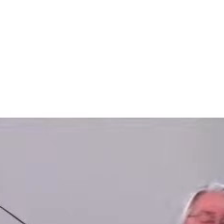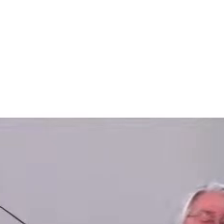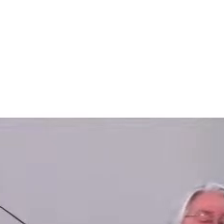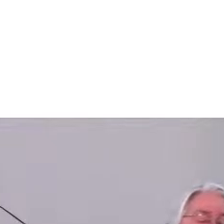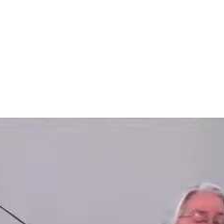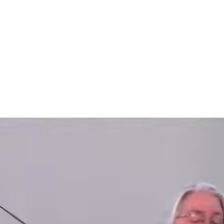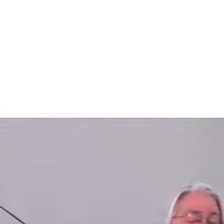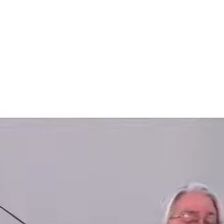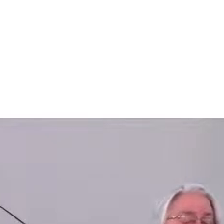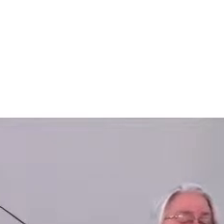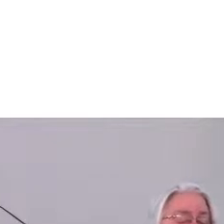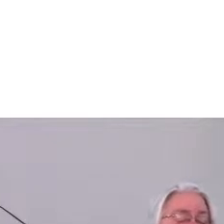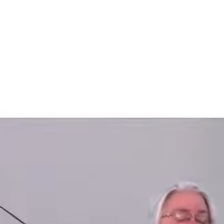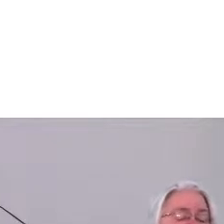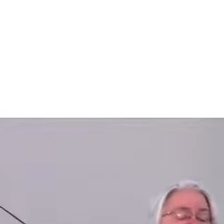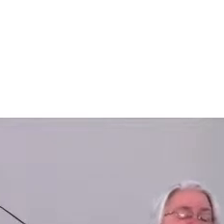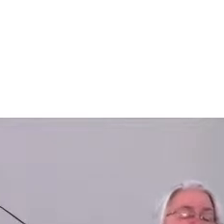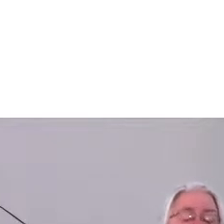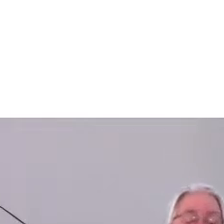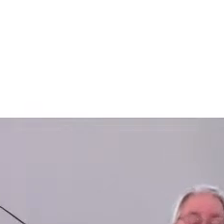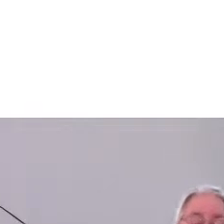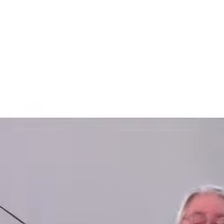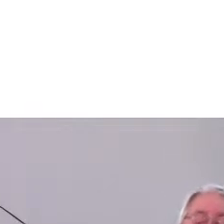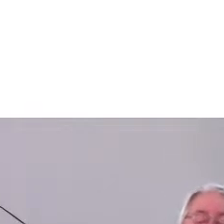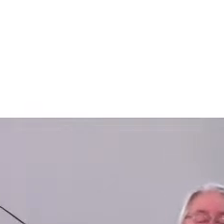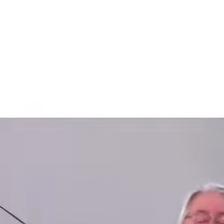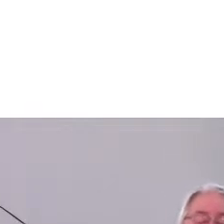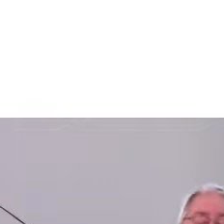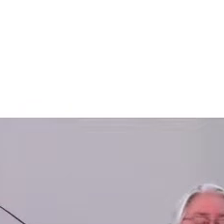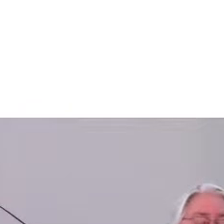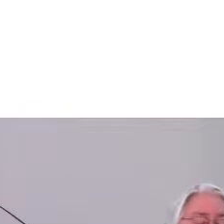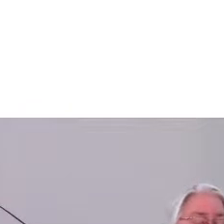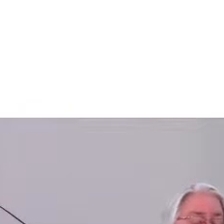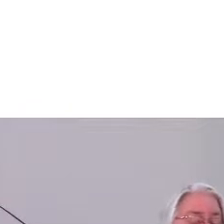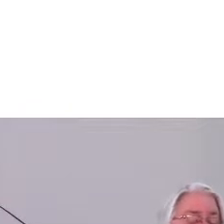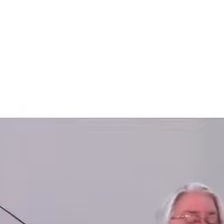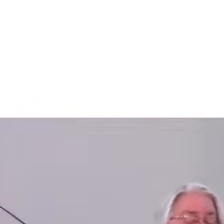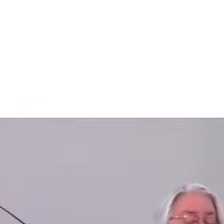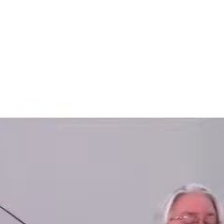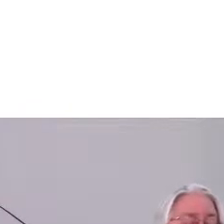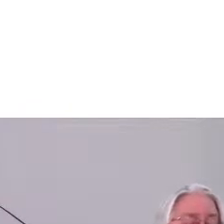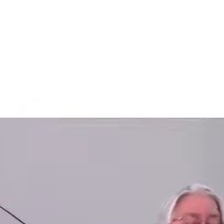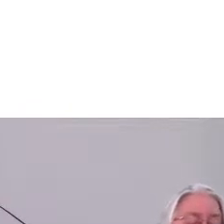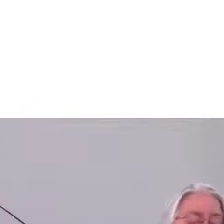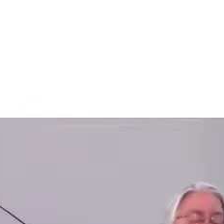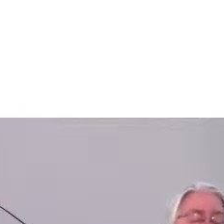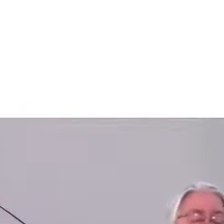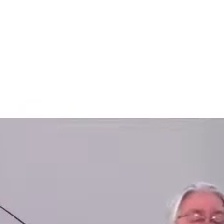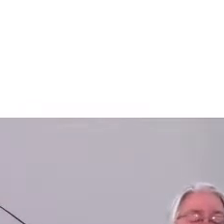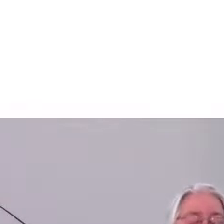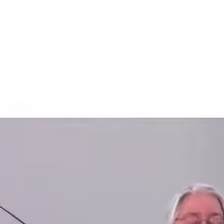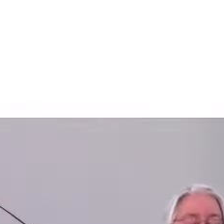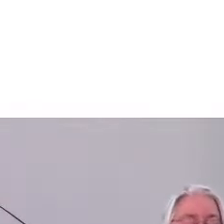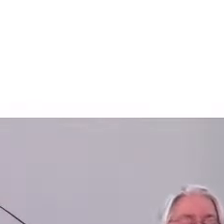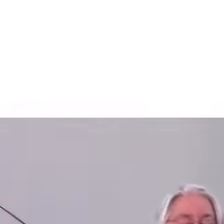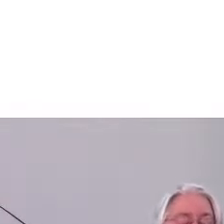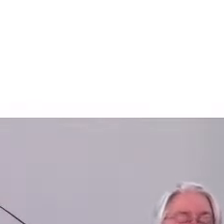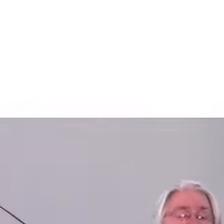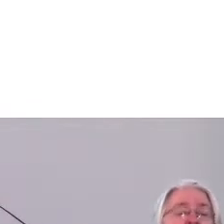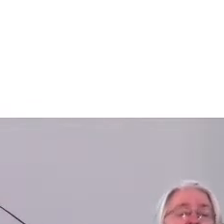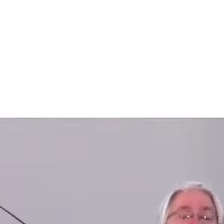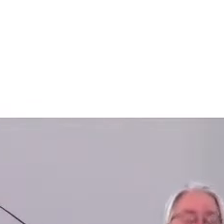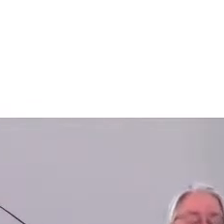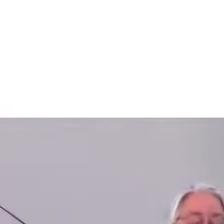then create peace, where justice shall roll down like